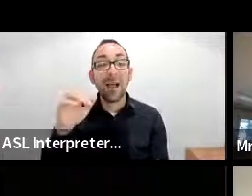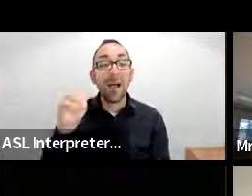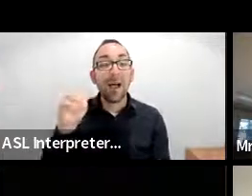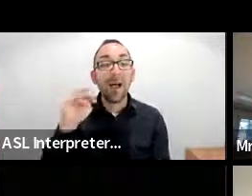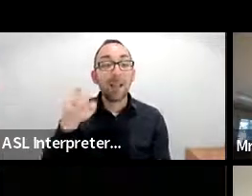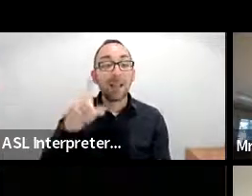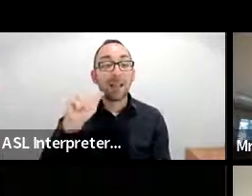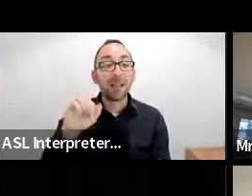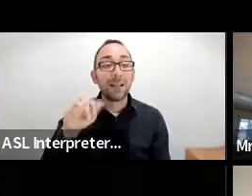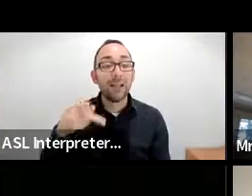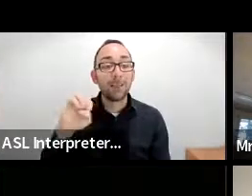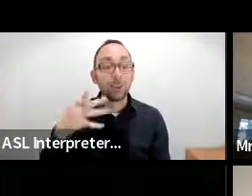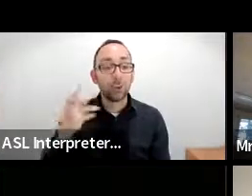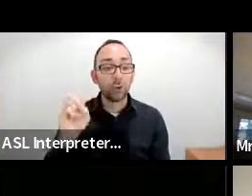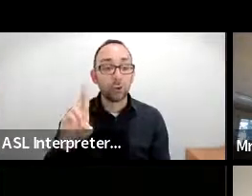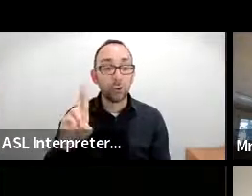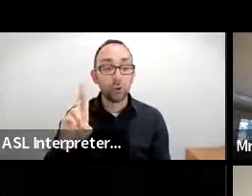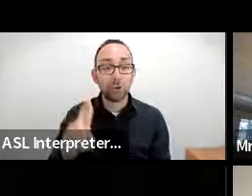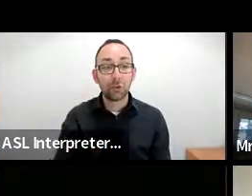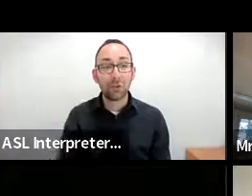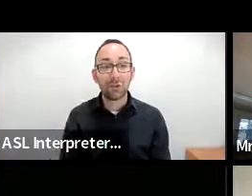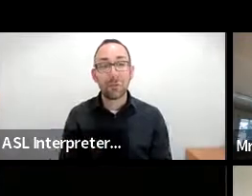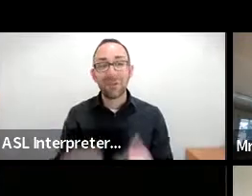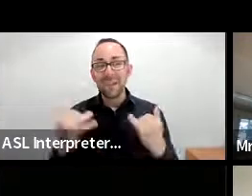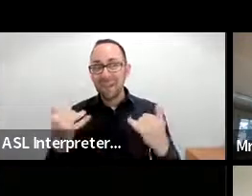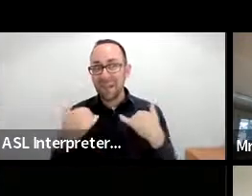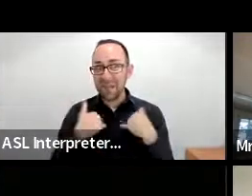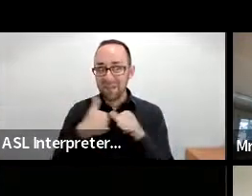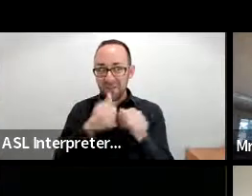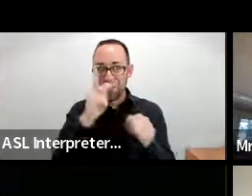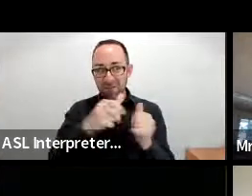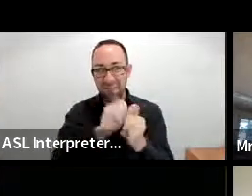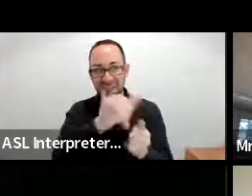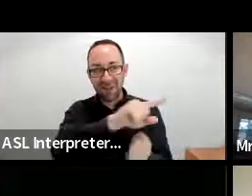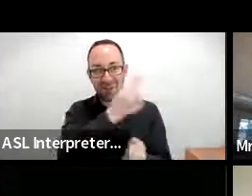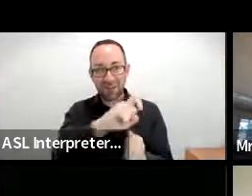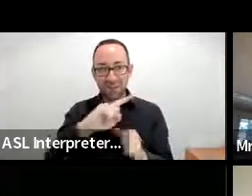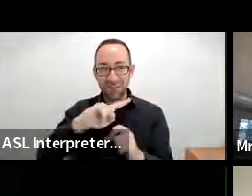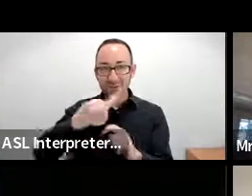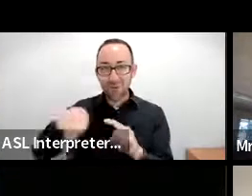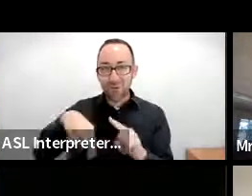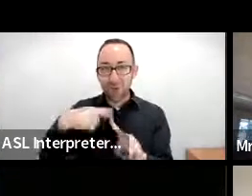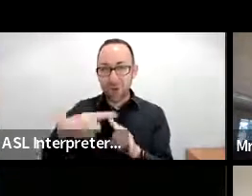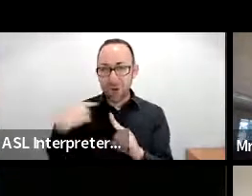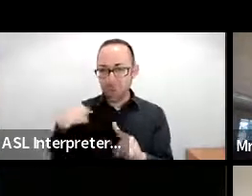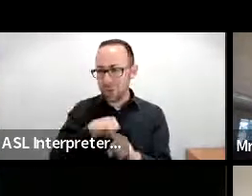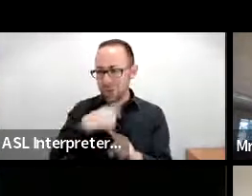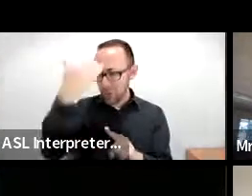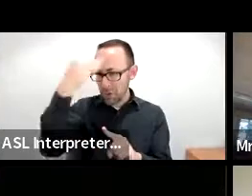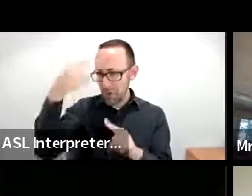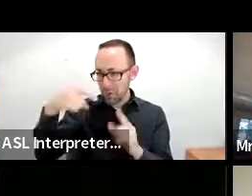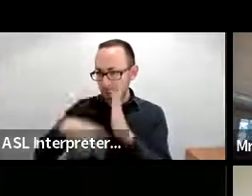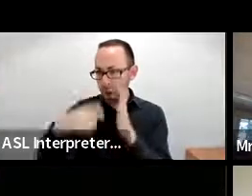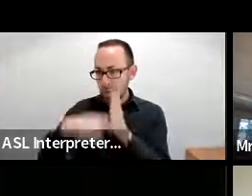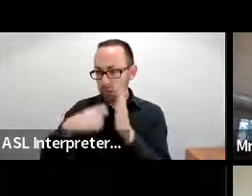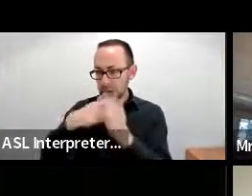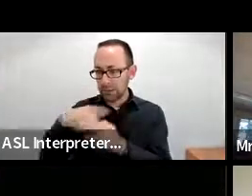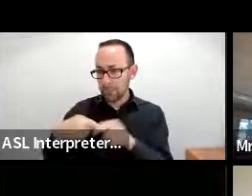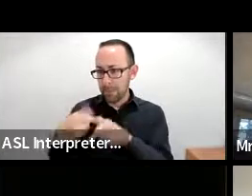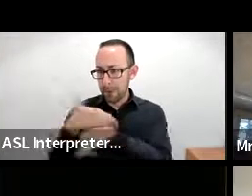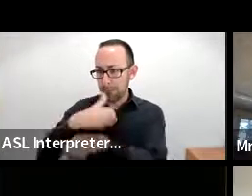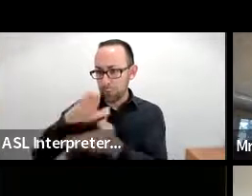Amanda Peacher. Well, now I have a follow-up to that too. When will we know what the cost information is about after-school